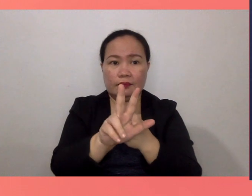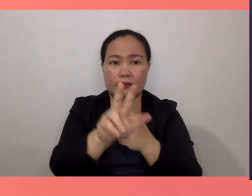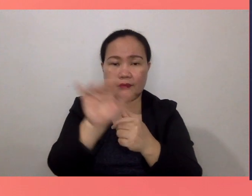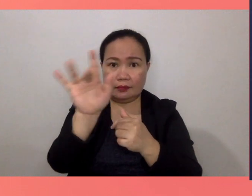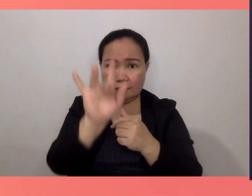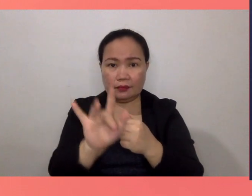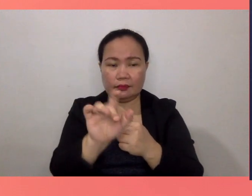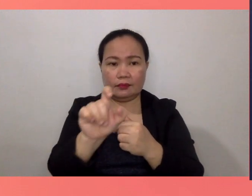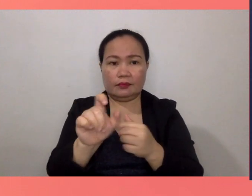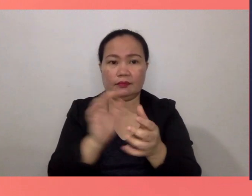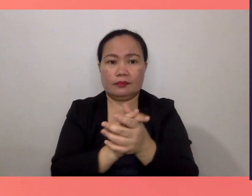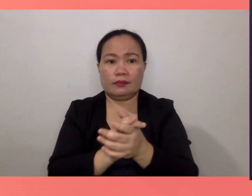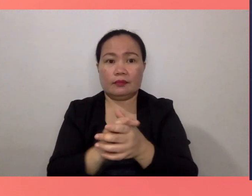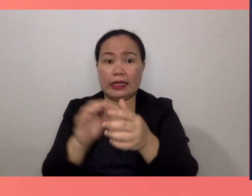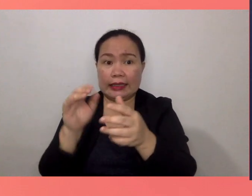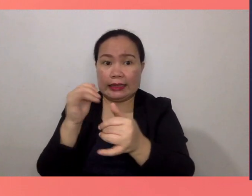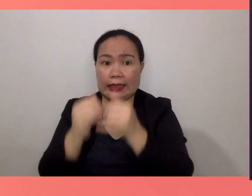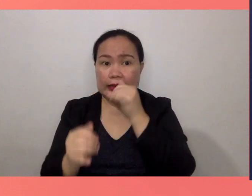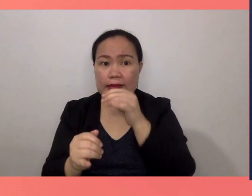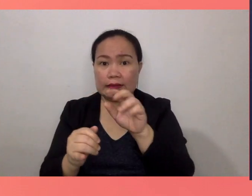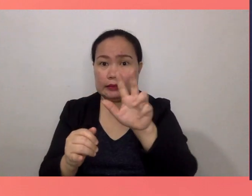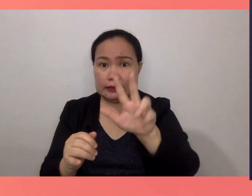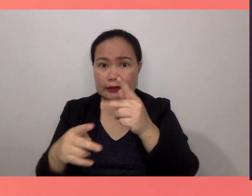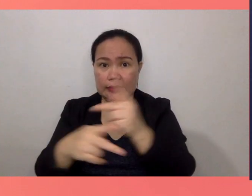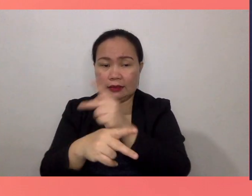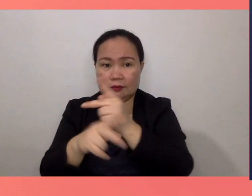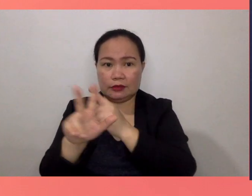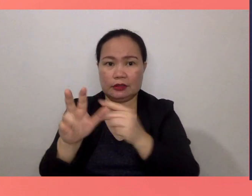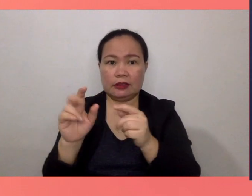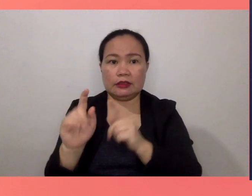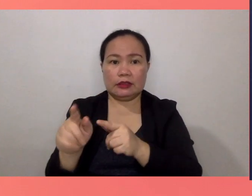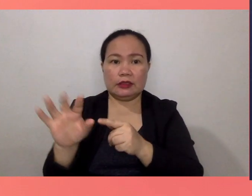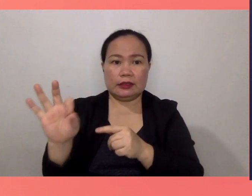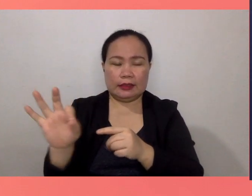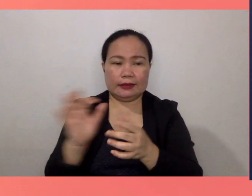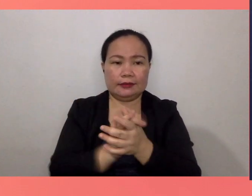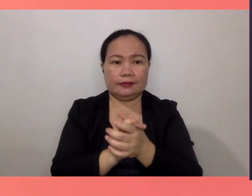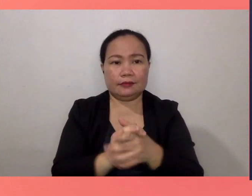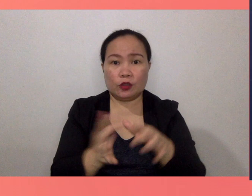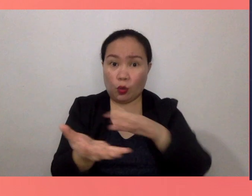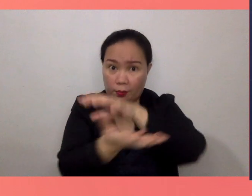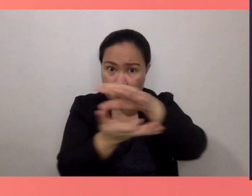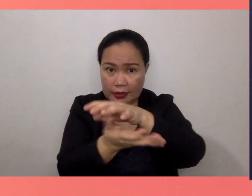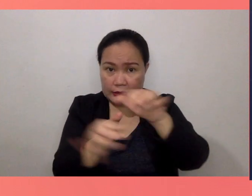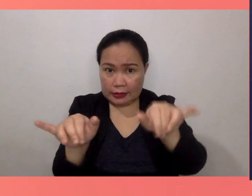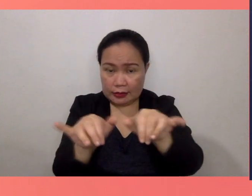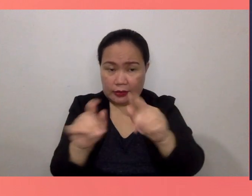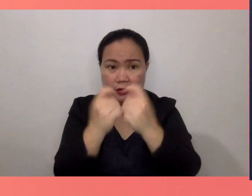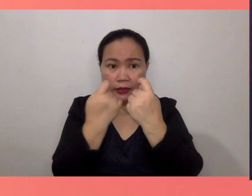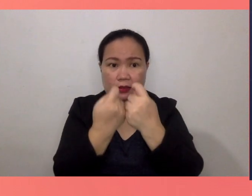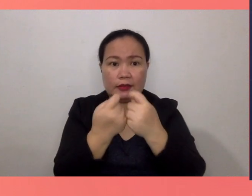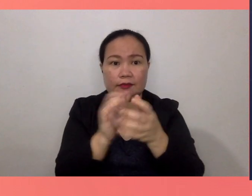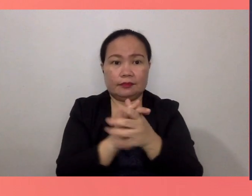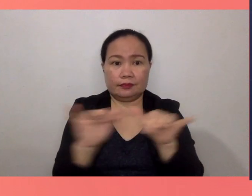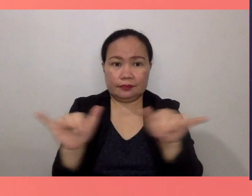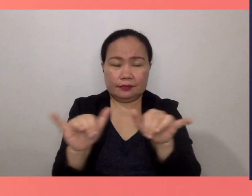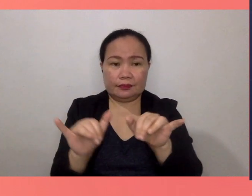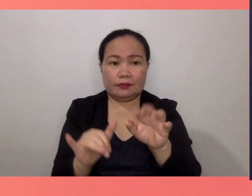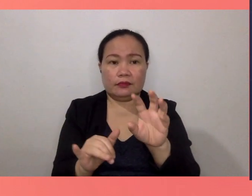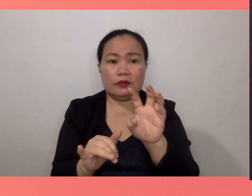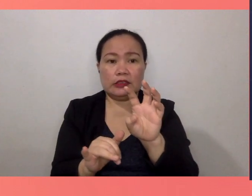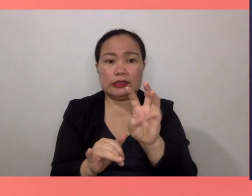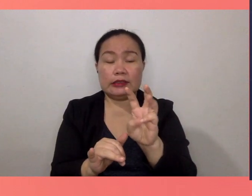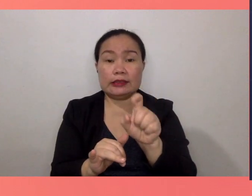times positive 3, that is positive 9. And then, combine similar terms. Pwede natin to pagsamahin kasi same yung